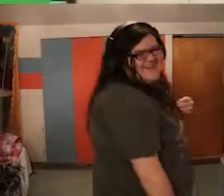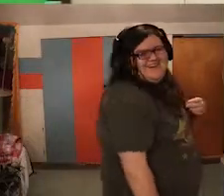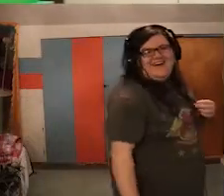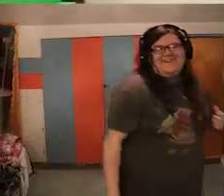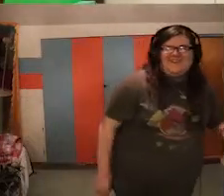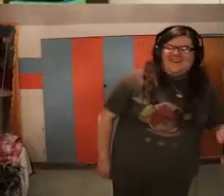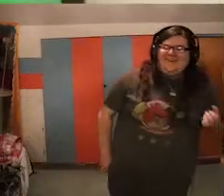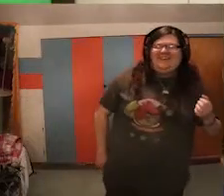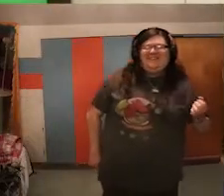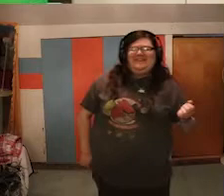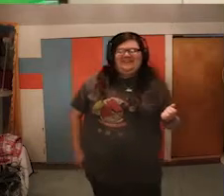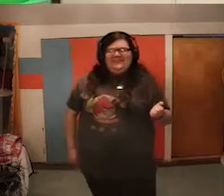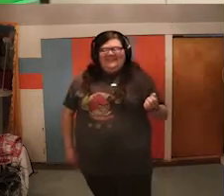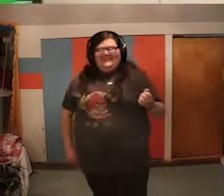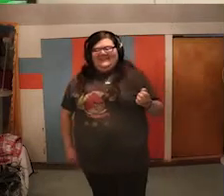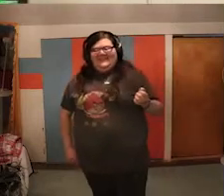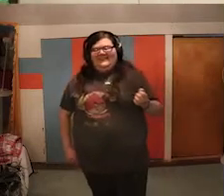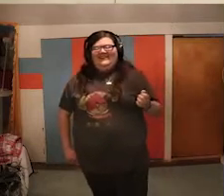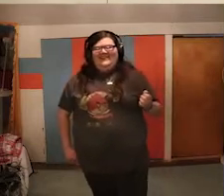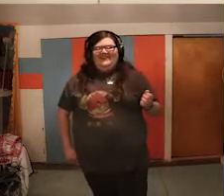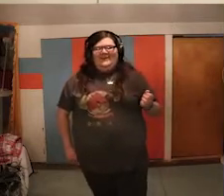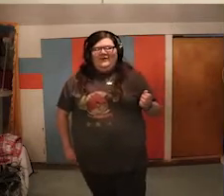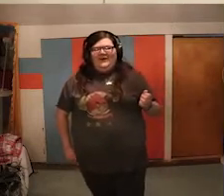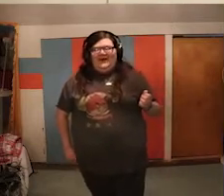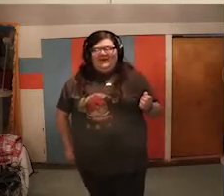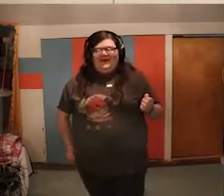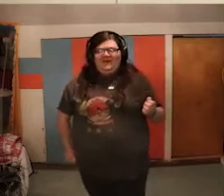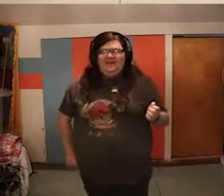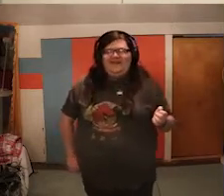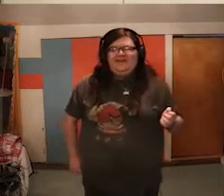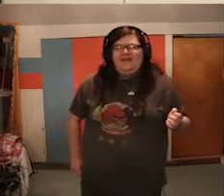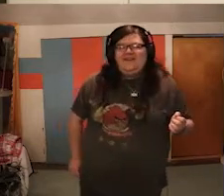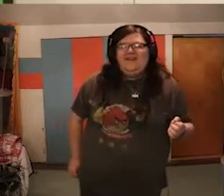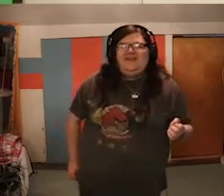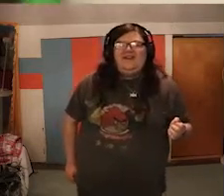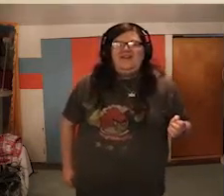Simon! Of that course. That's a new workplace from you. Me here. Wait.